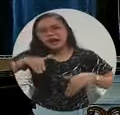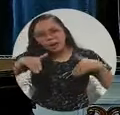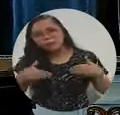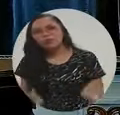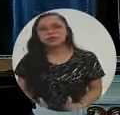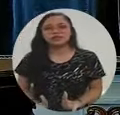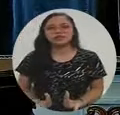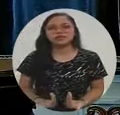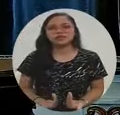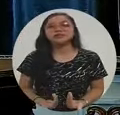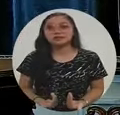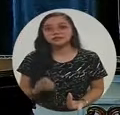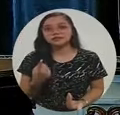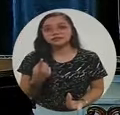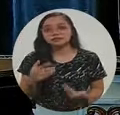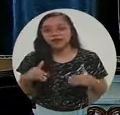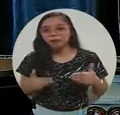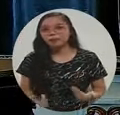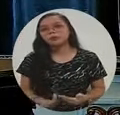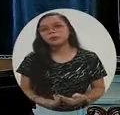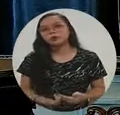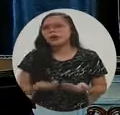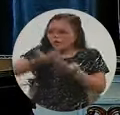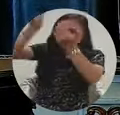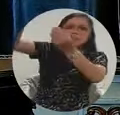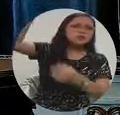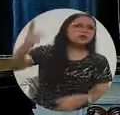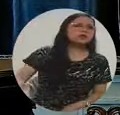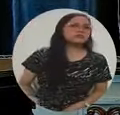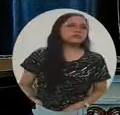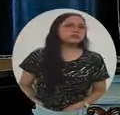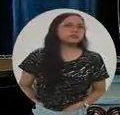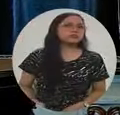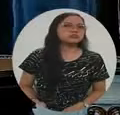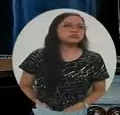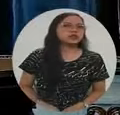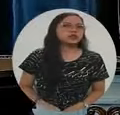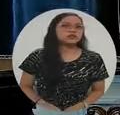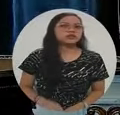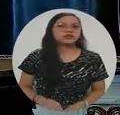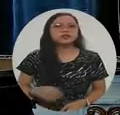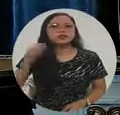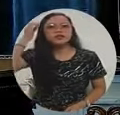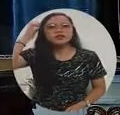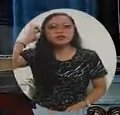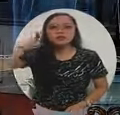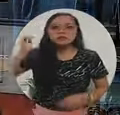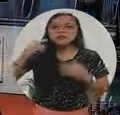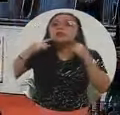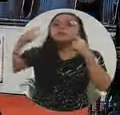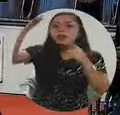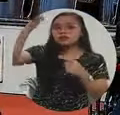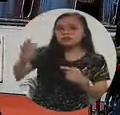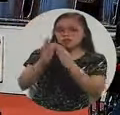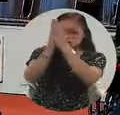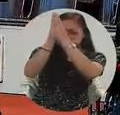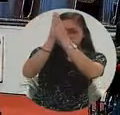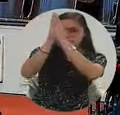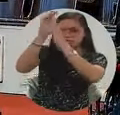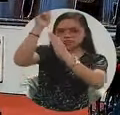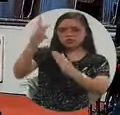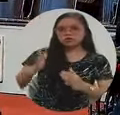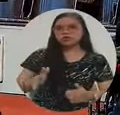usahay ang atong sayop, ang atong gitanaw, ang atong itsura niya. Murug sayop ni Dam, dili maayo ni pagkakuha